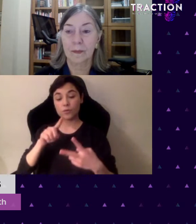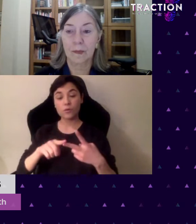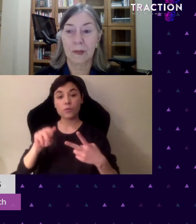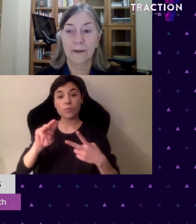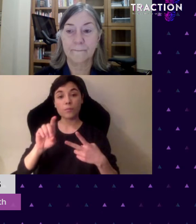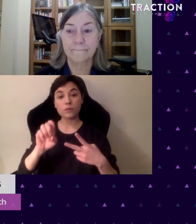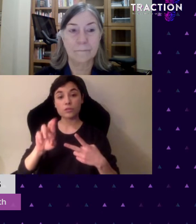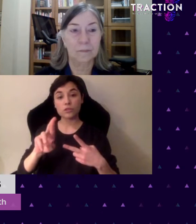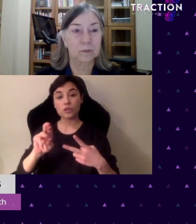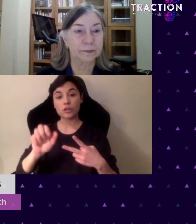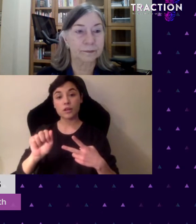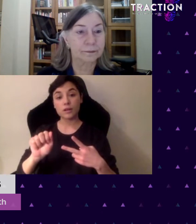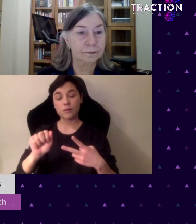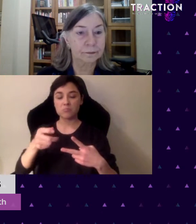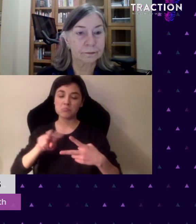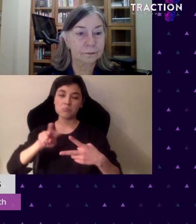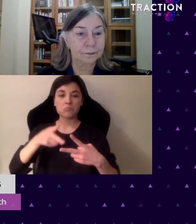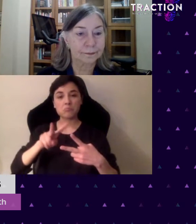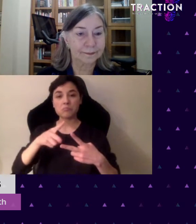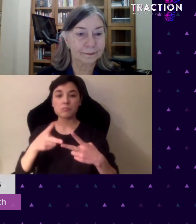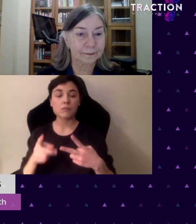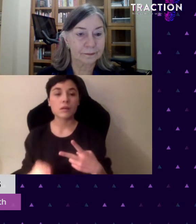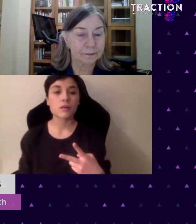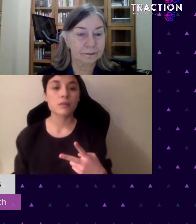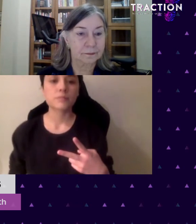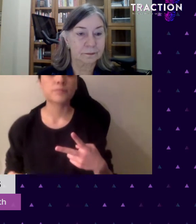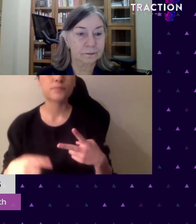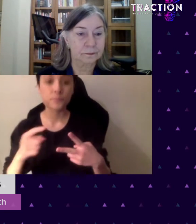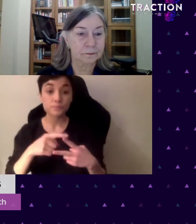vice versa. I think you're right. Yep. And